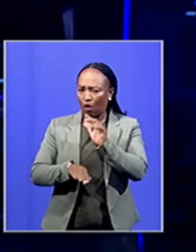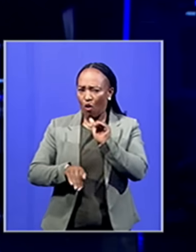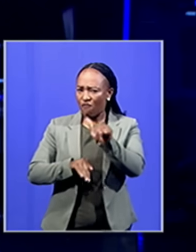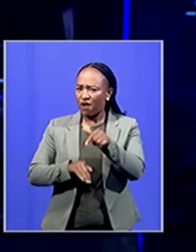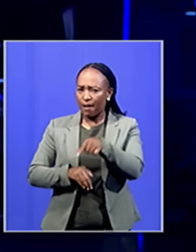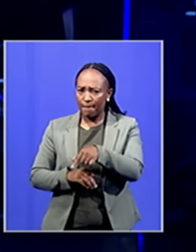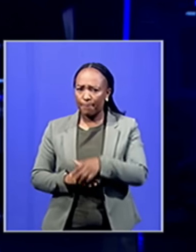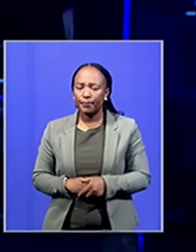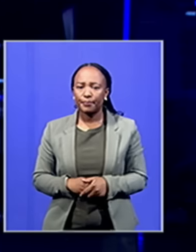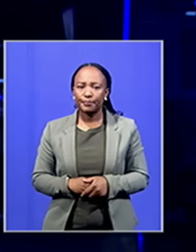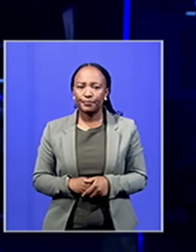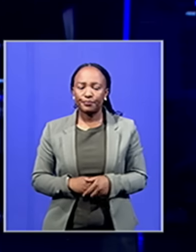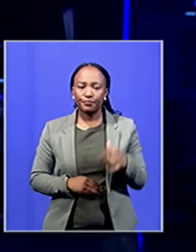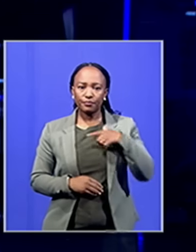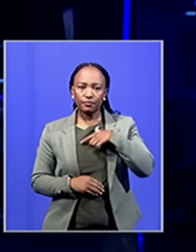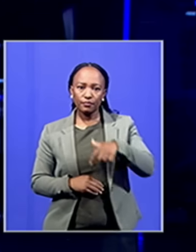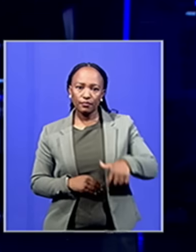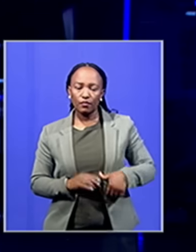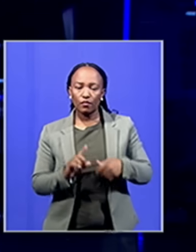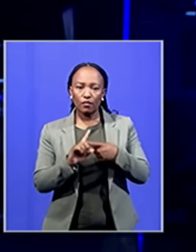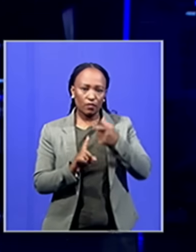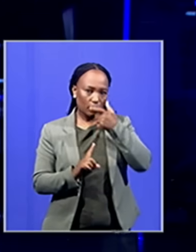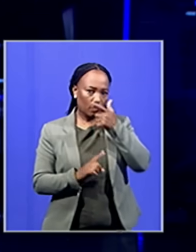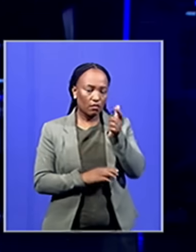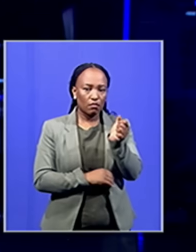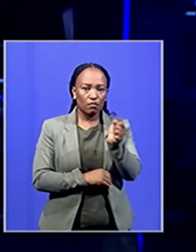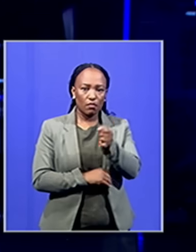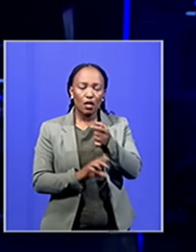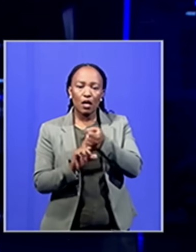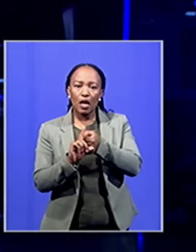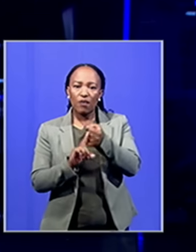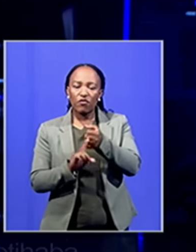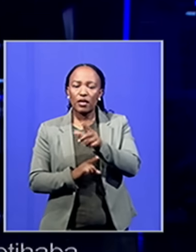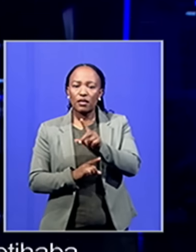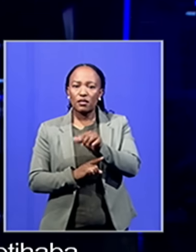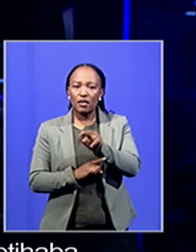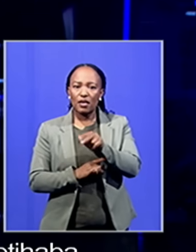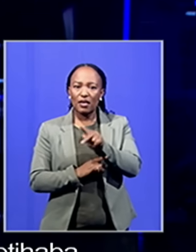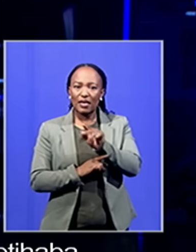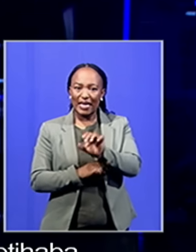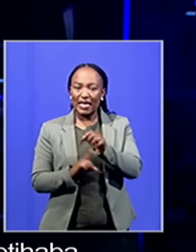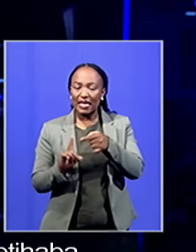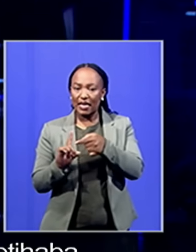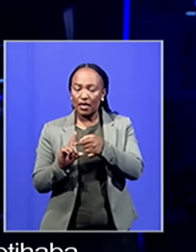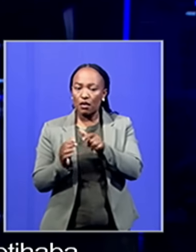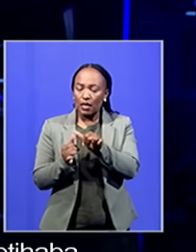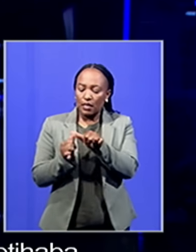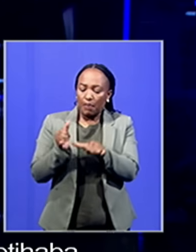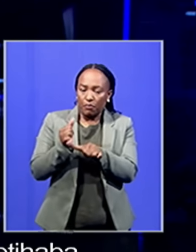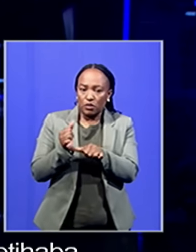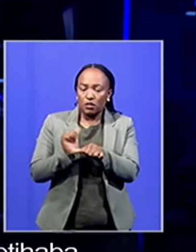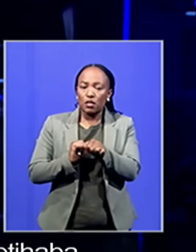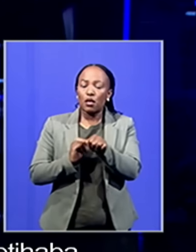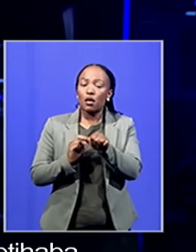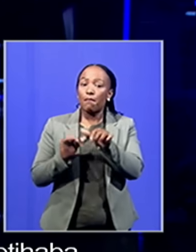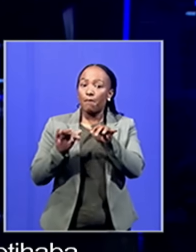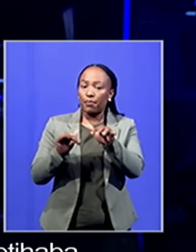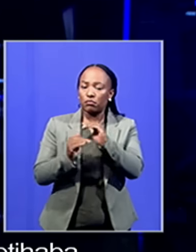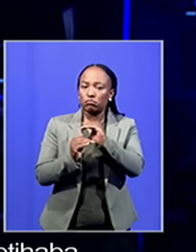Mopresidente Cyril Ramaphosa o thontse Advocate Dinki Phoshiya Dube ho ba motlatsa mosereletsi wa setjhaba nako ya dilemo tse 7 mme o tla